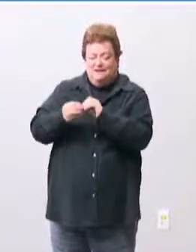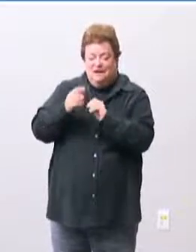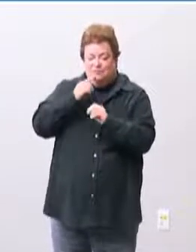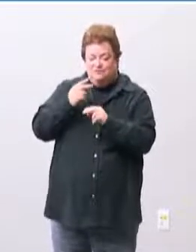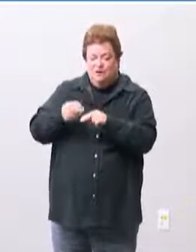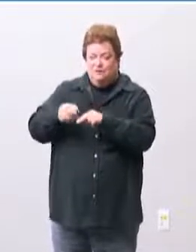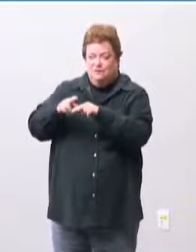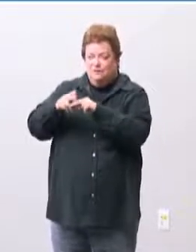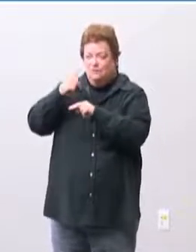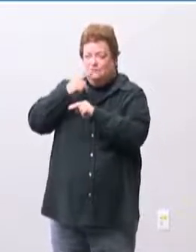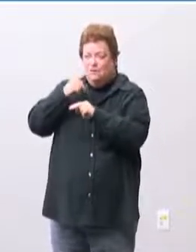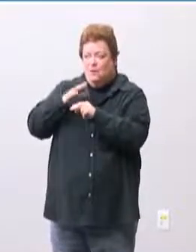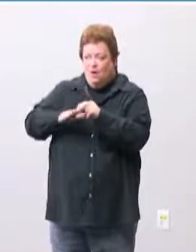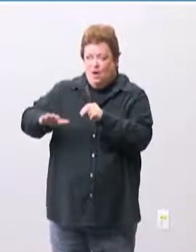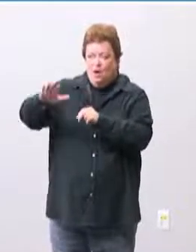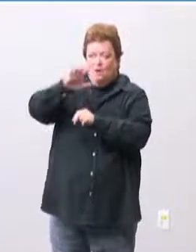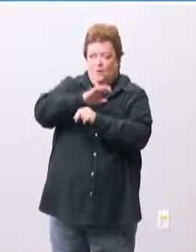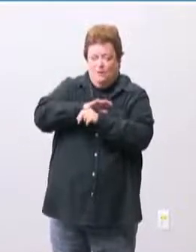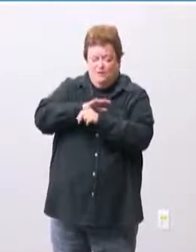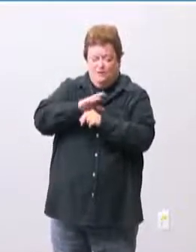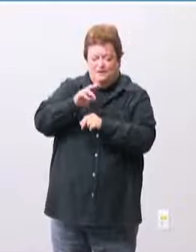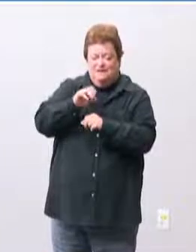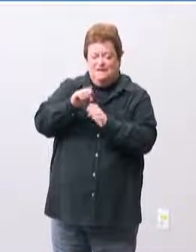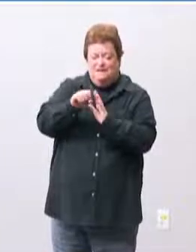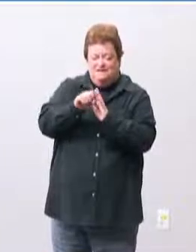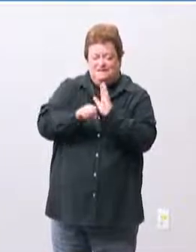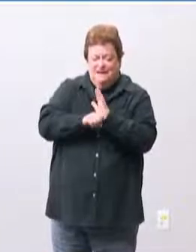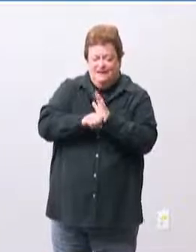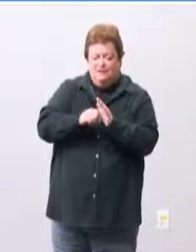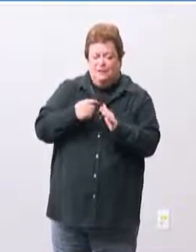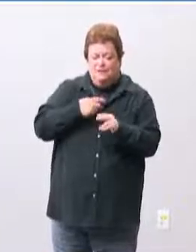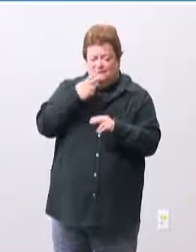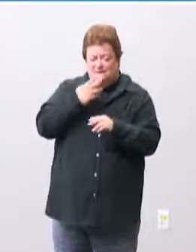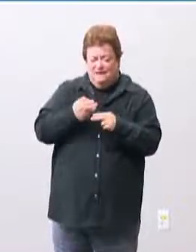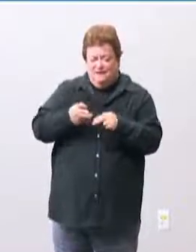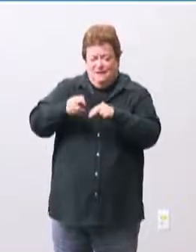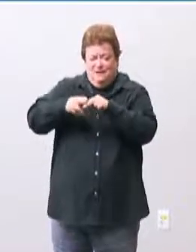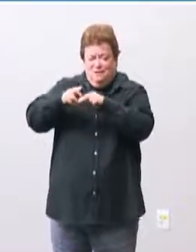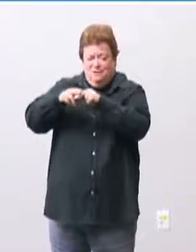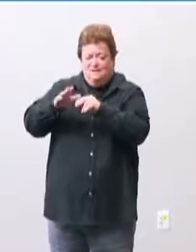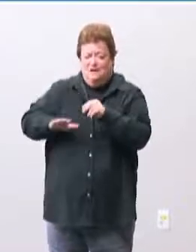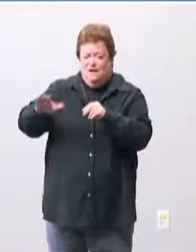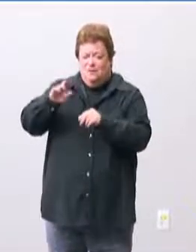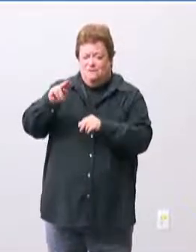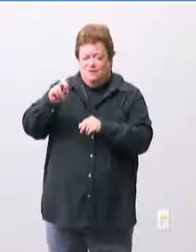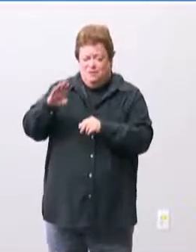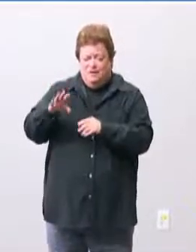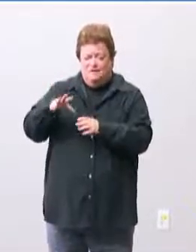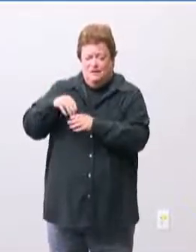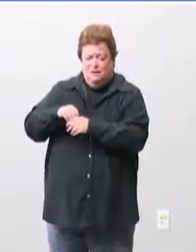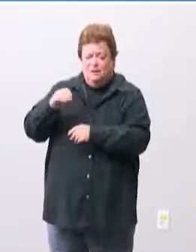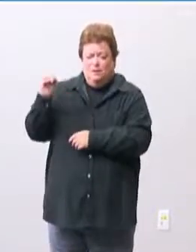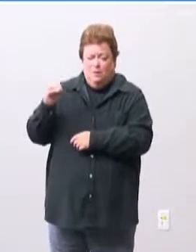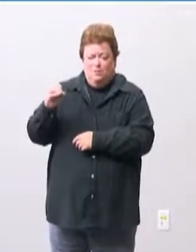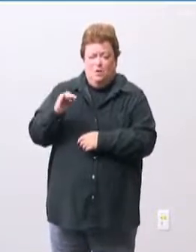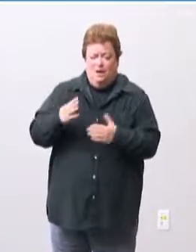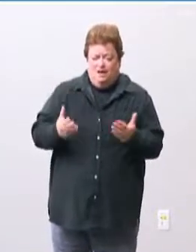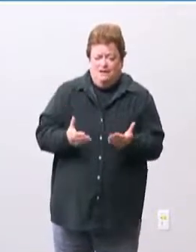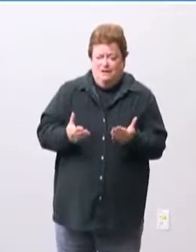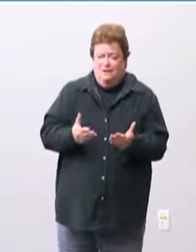many surrounding states, and we're seeing increases across Nebraska, including in Omaha and here at